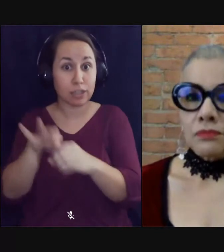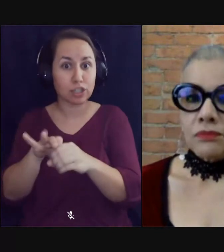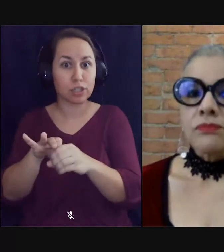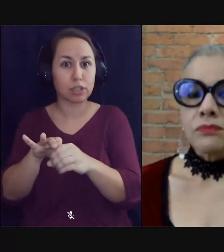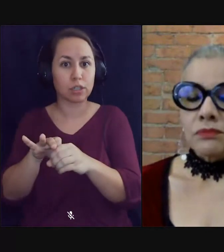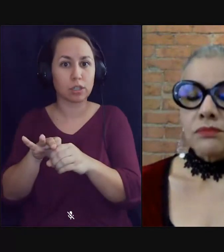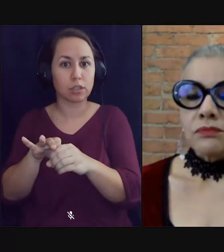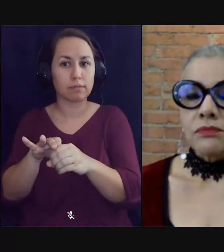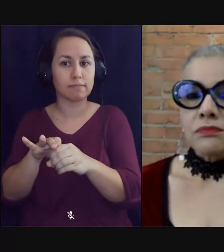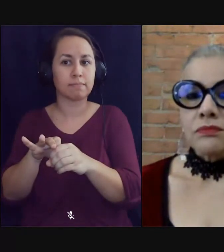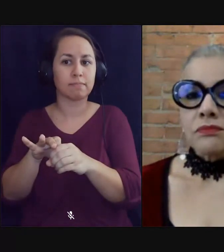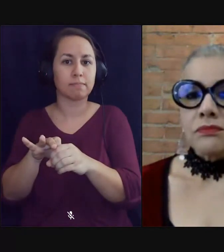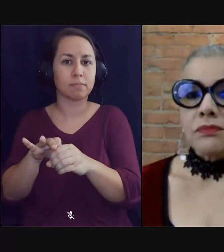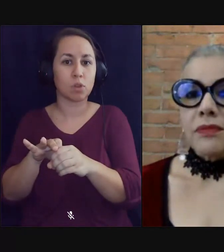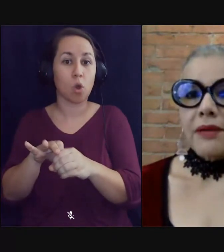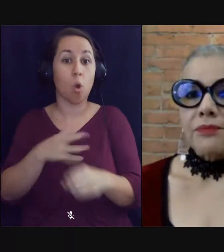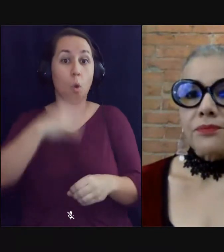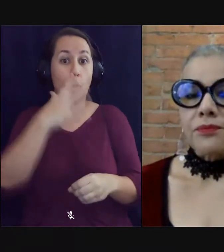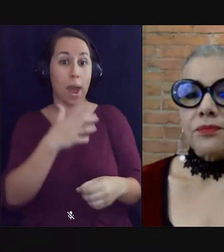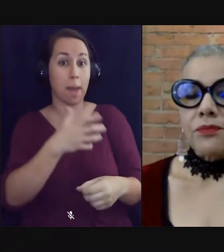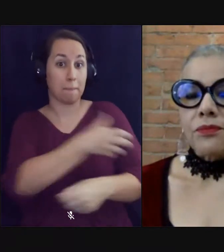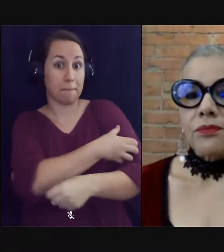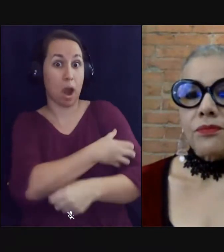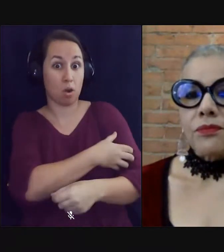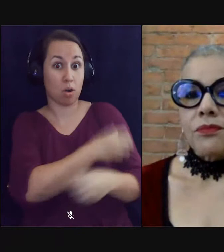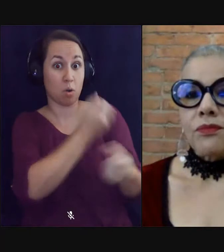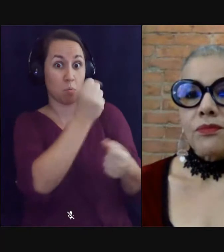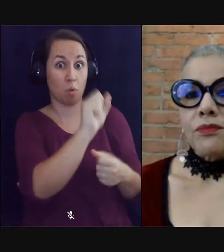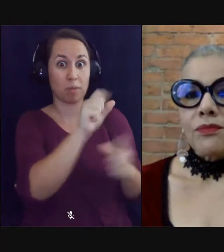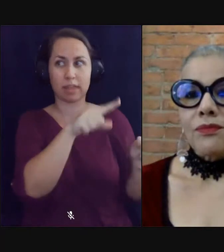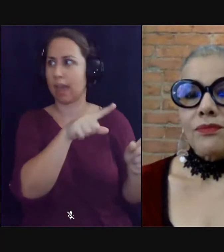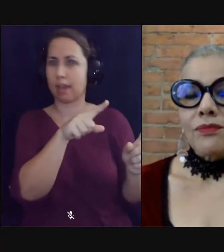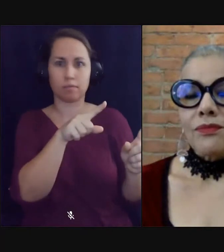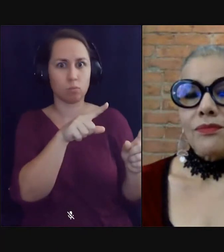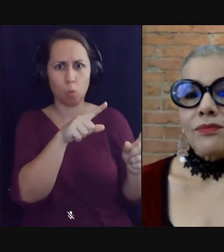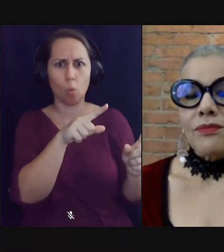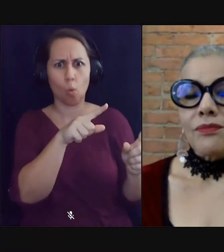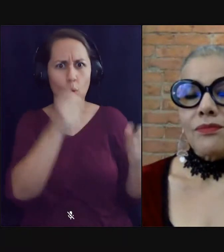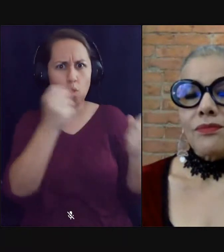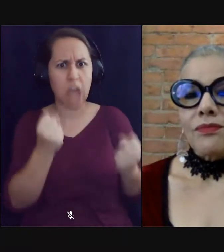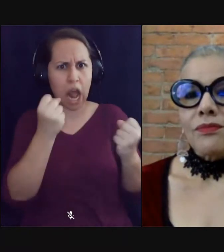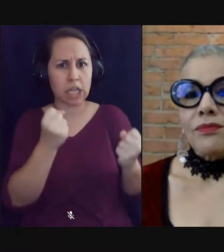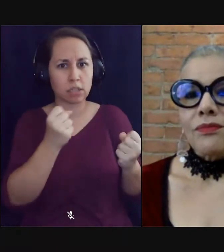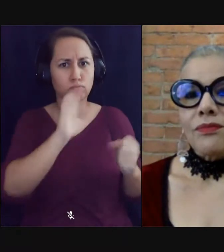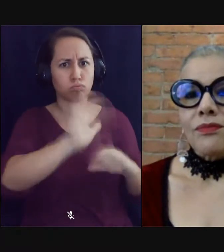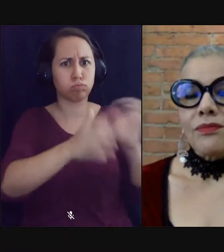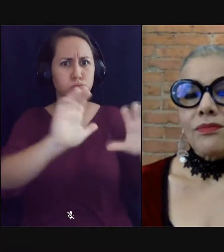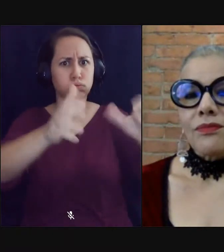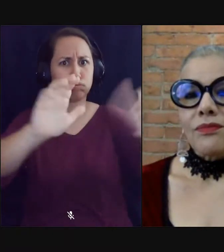arm to the white power movement. I mean, you're talking entire new groups were created, their